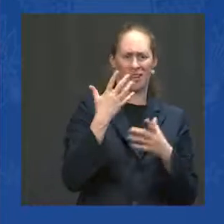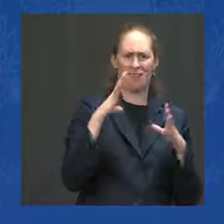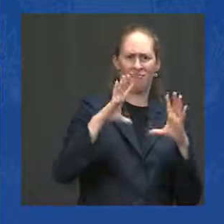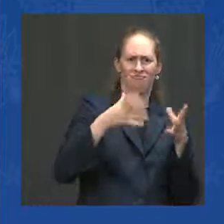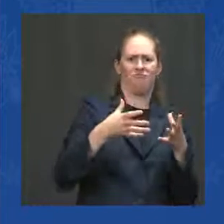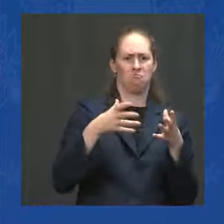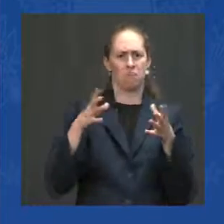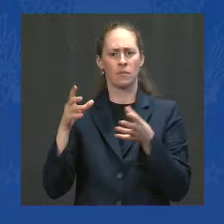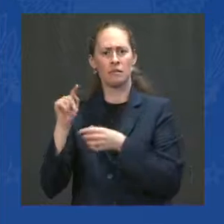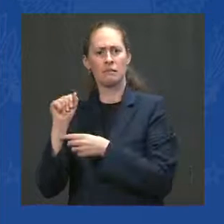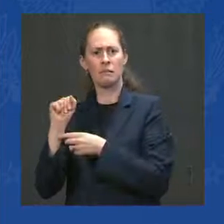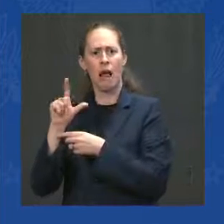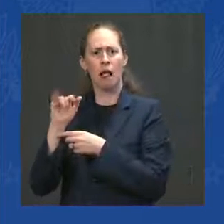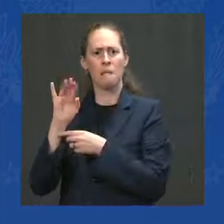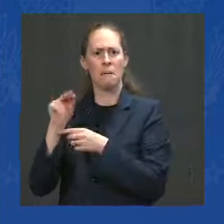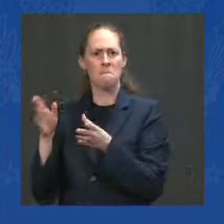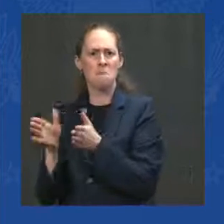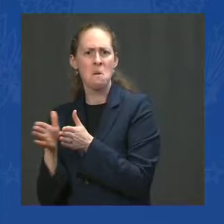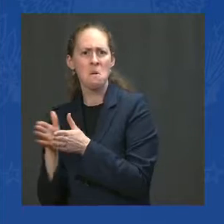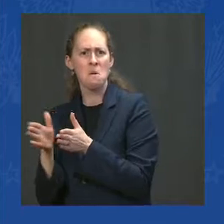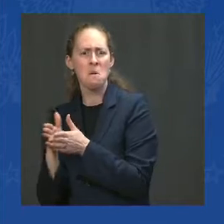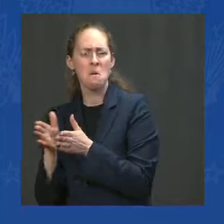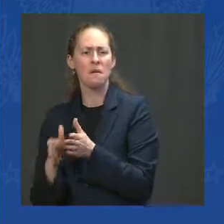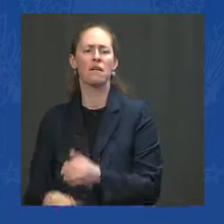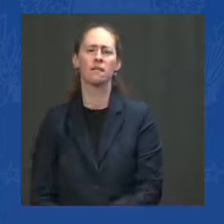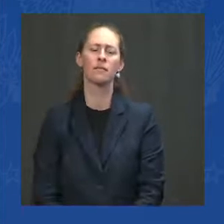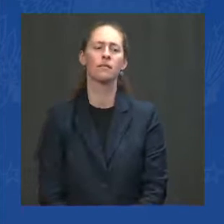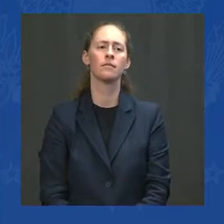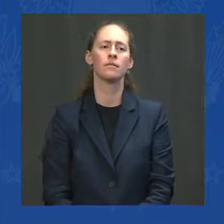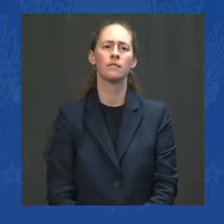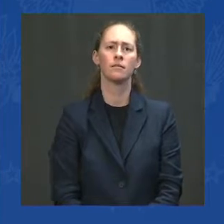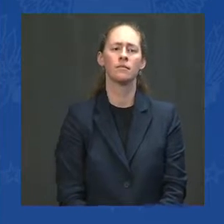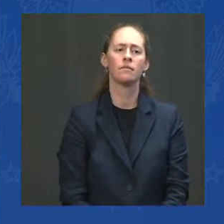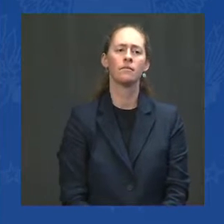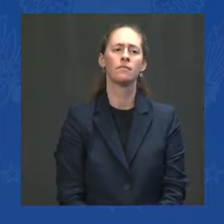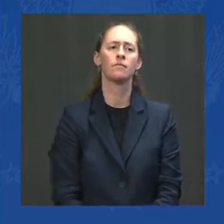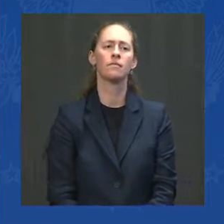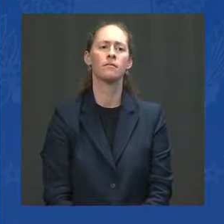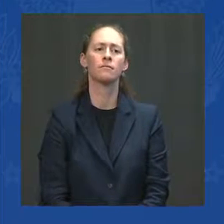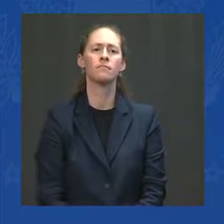think there's still a possibility. You have a significant